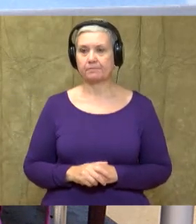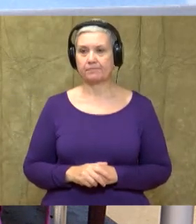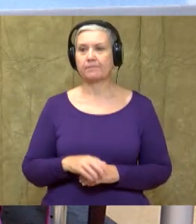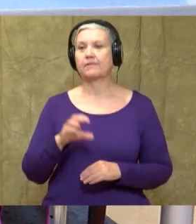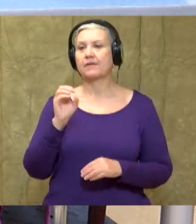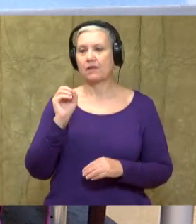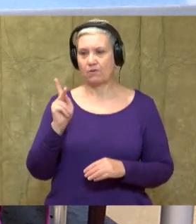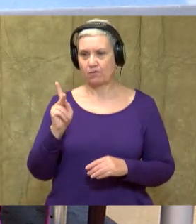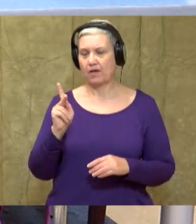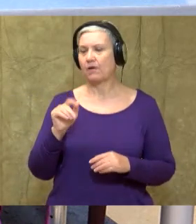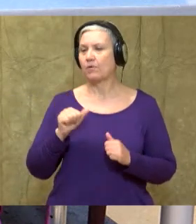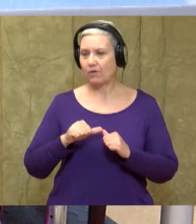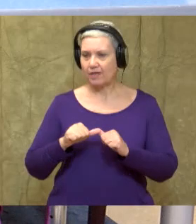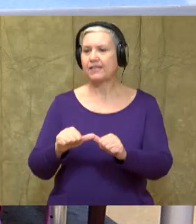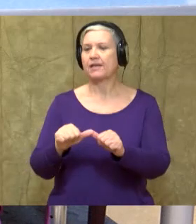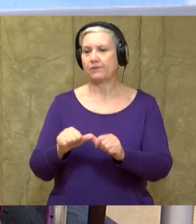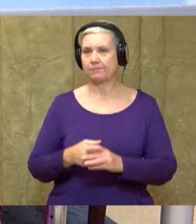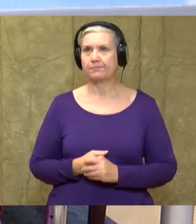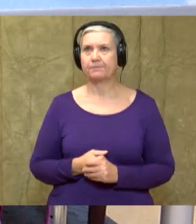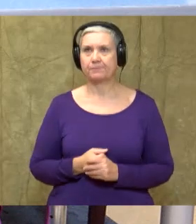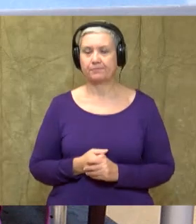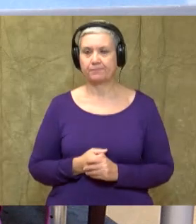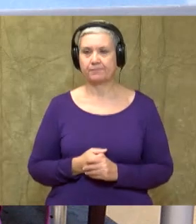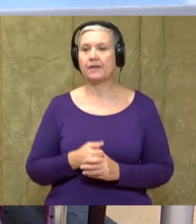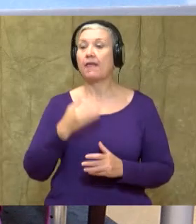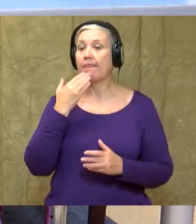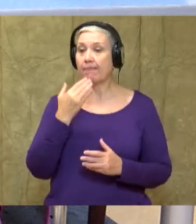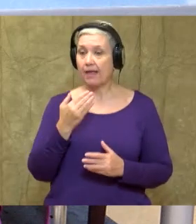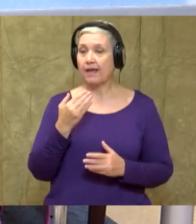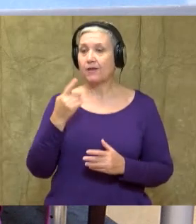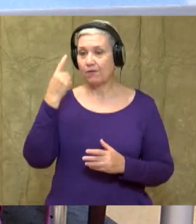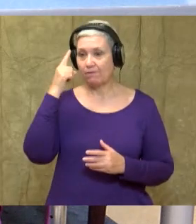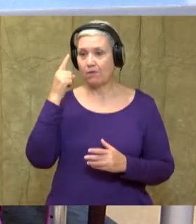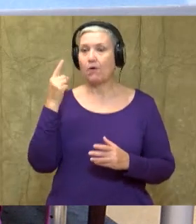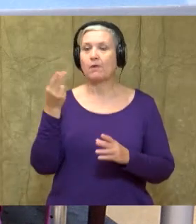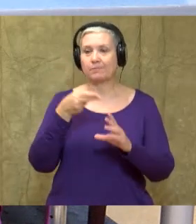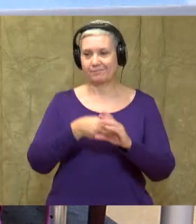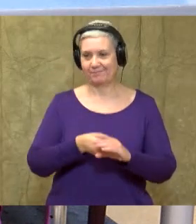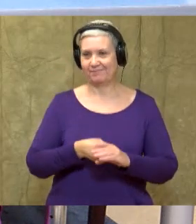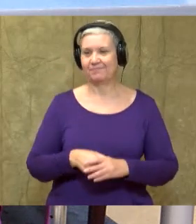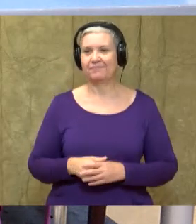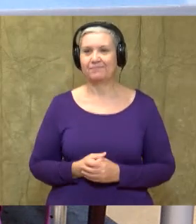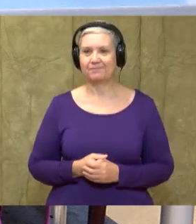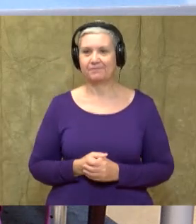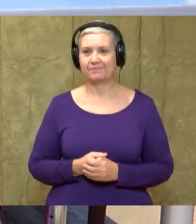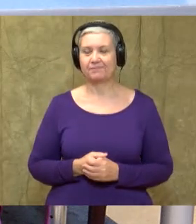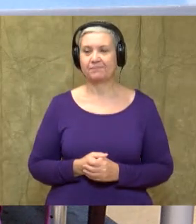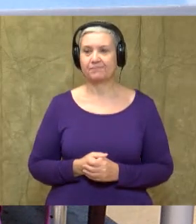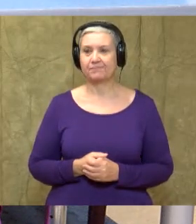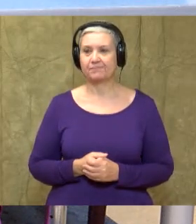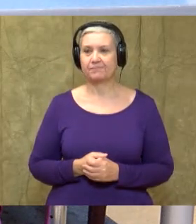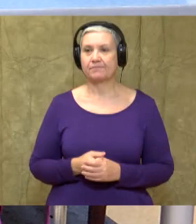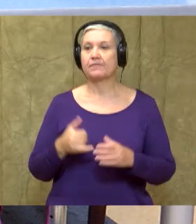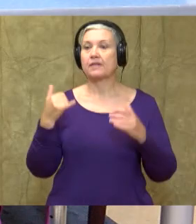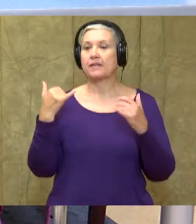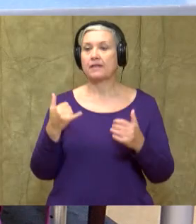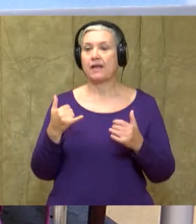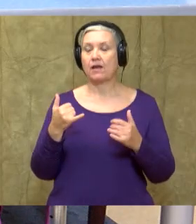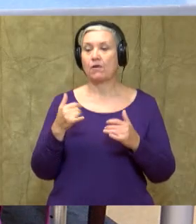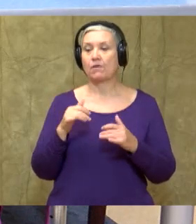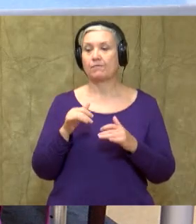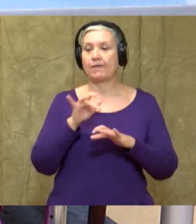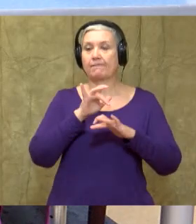Okay, we're going to move right along. Thank you guys for participating. Yes, thank you. Now, we have our fill in the